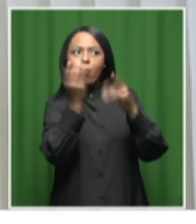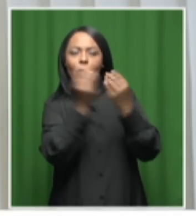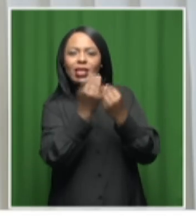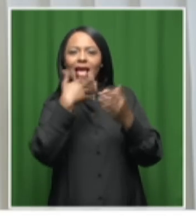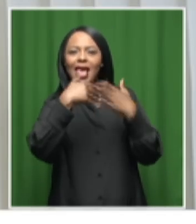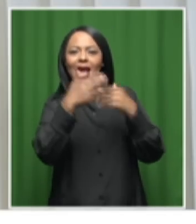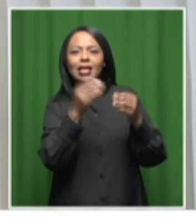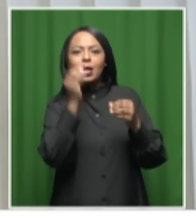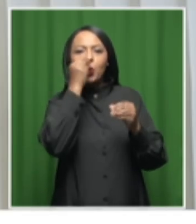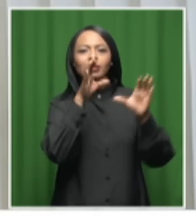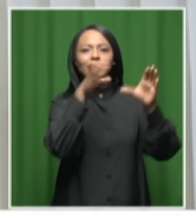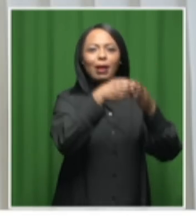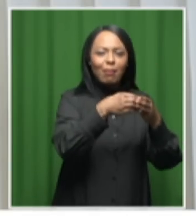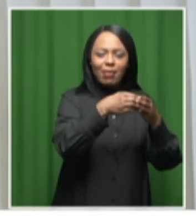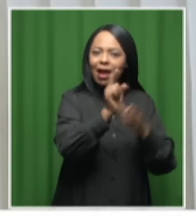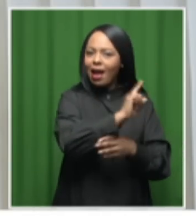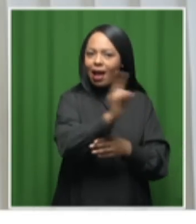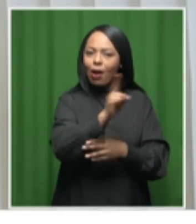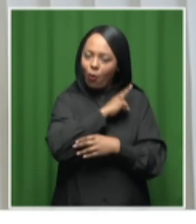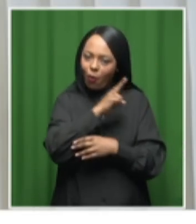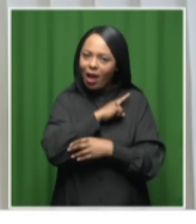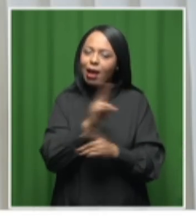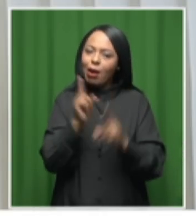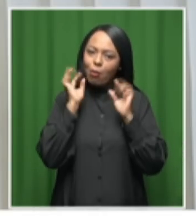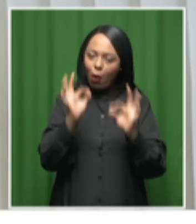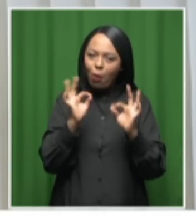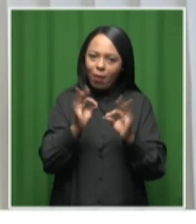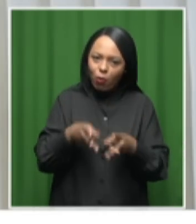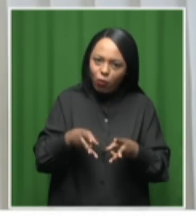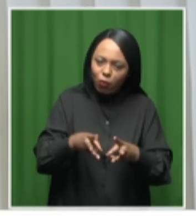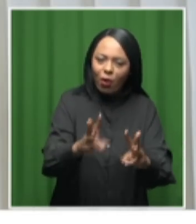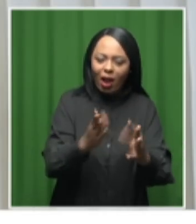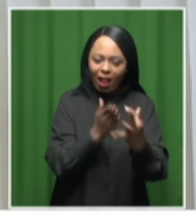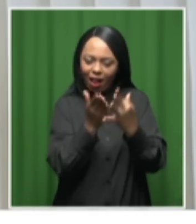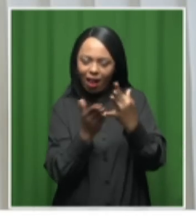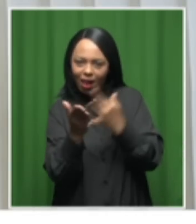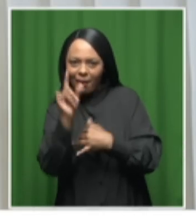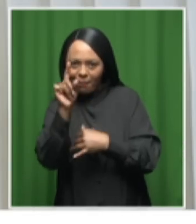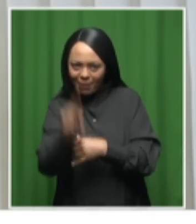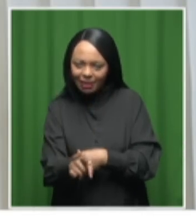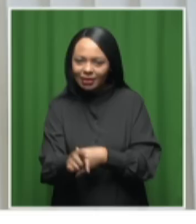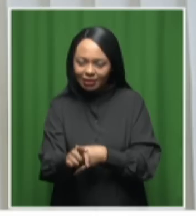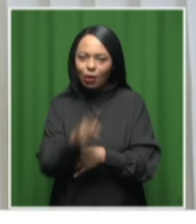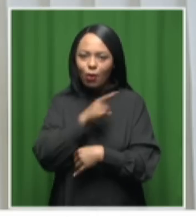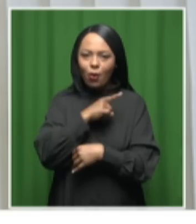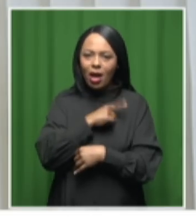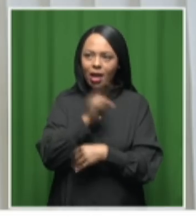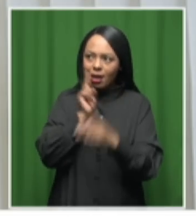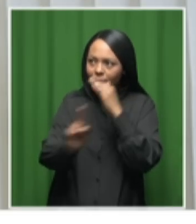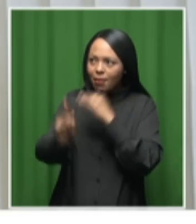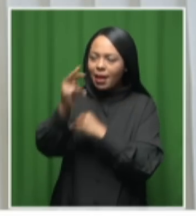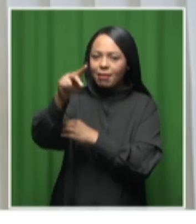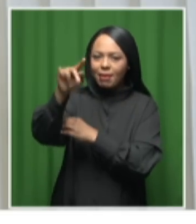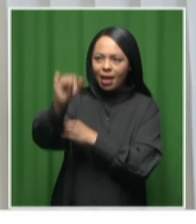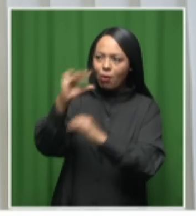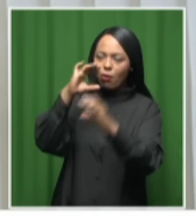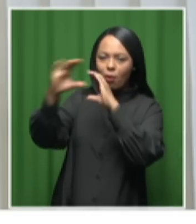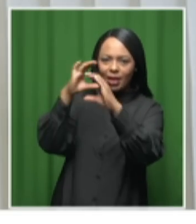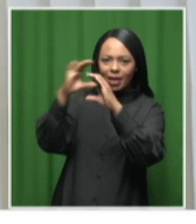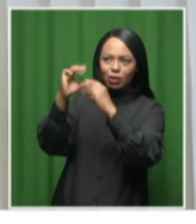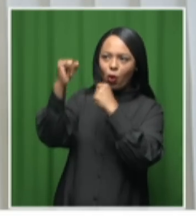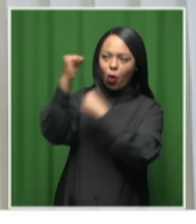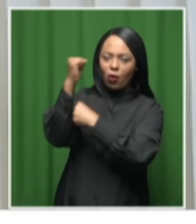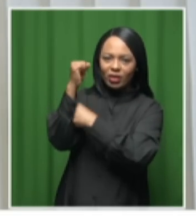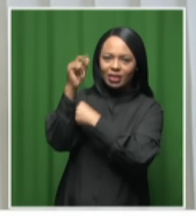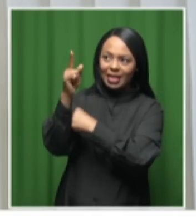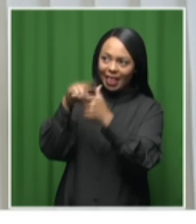or any journalist, because the proper channels in which you're supposed to follow that, you would go to the NPA communications offices, and that's where